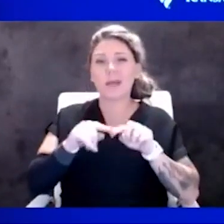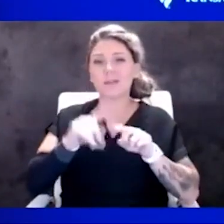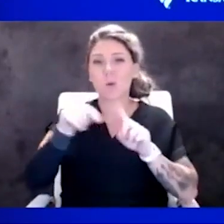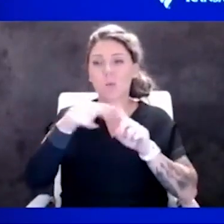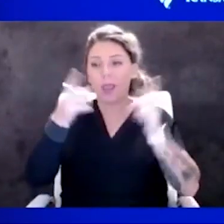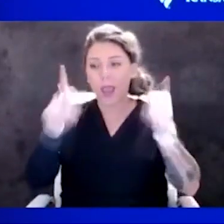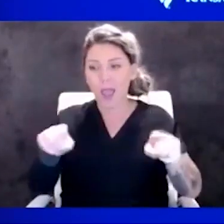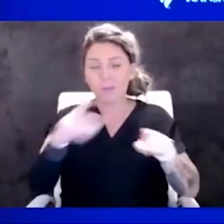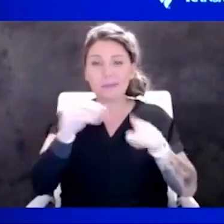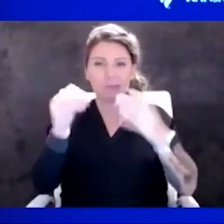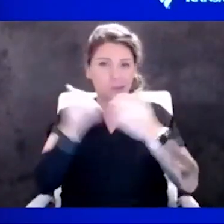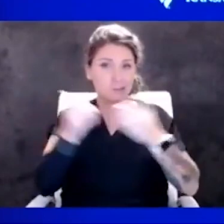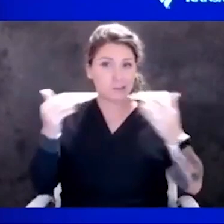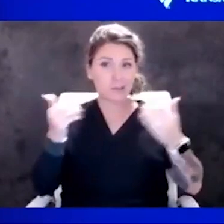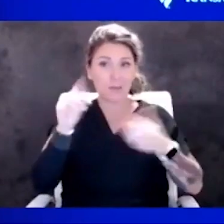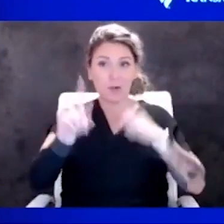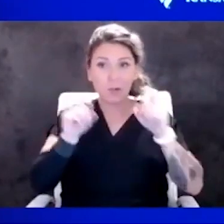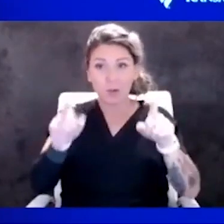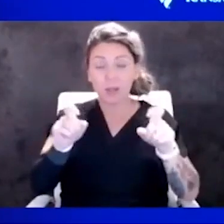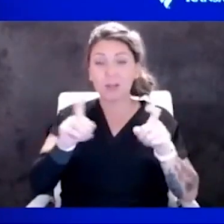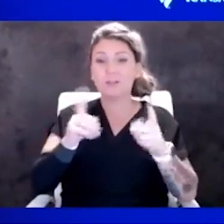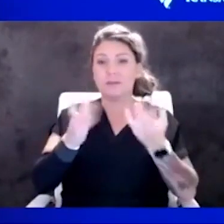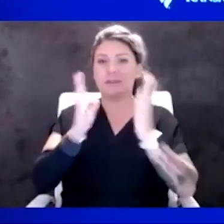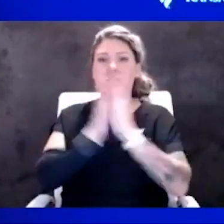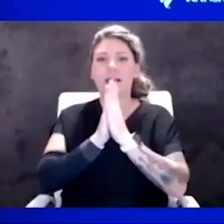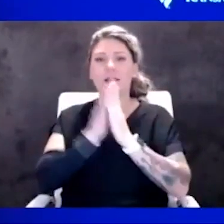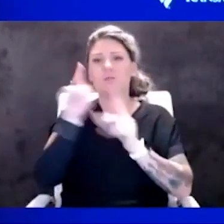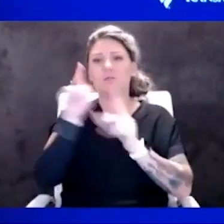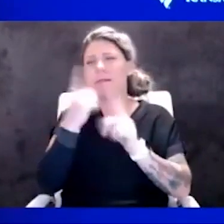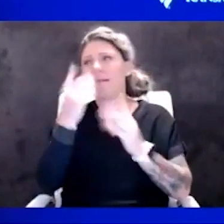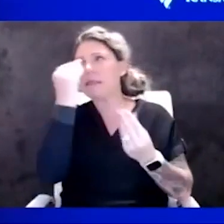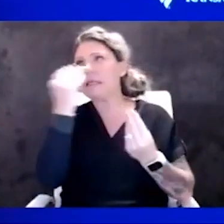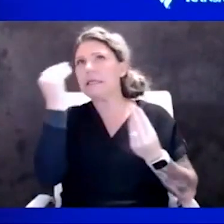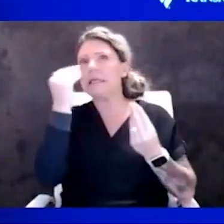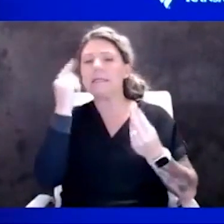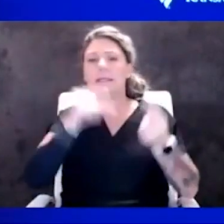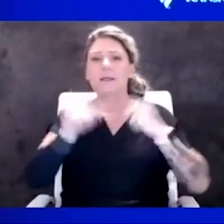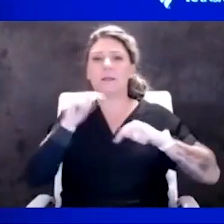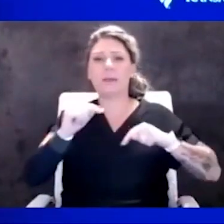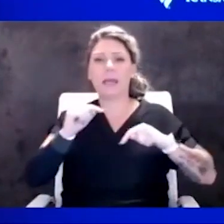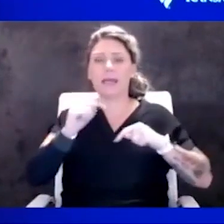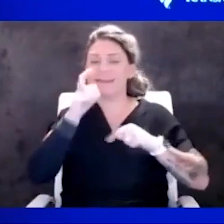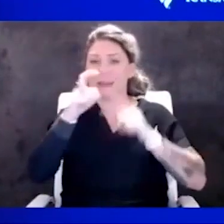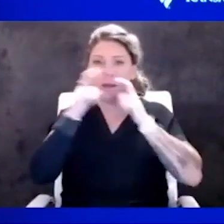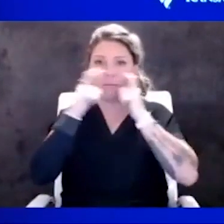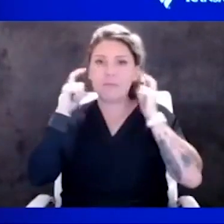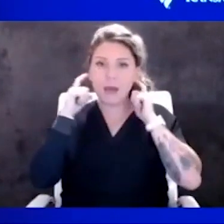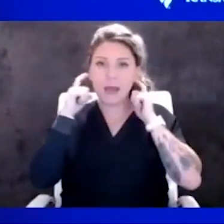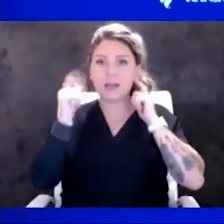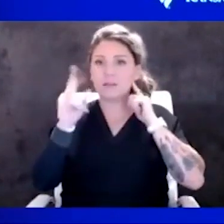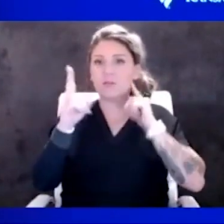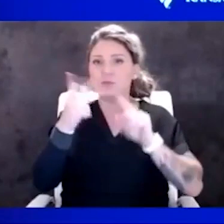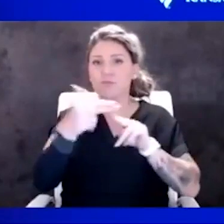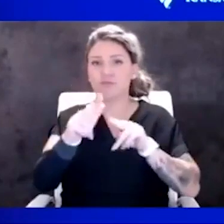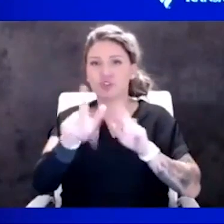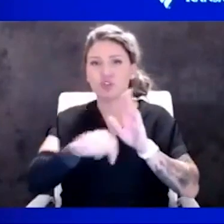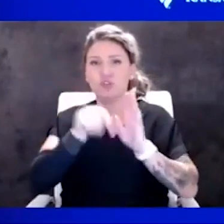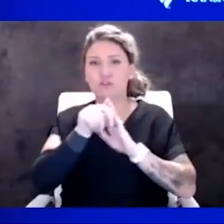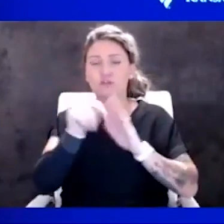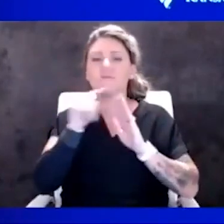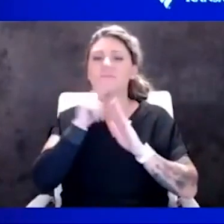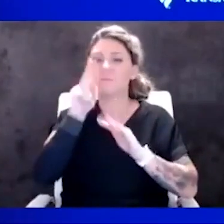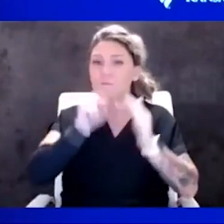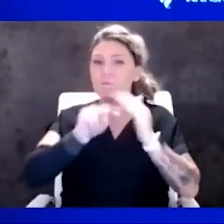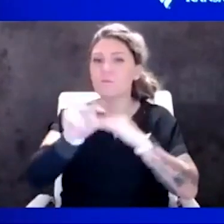question is, the question that was asked is, when do we think we'll go back to not masking? For the short-term foreseeable future, I don't see